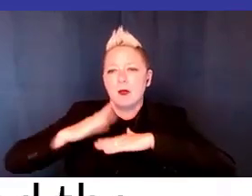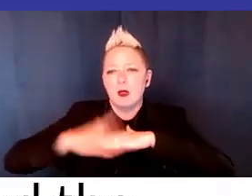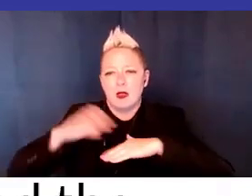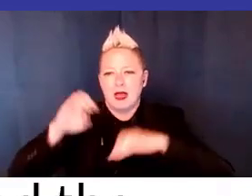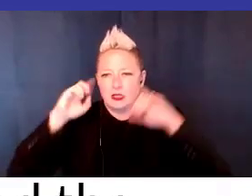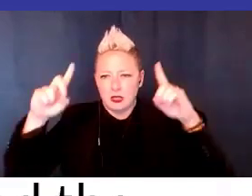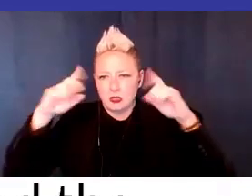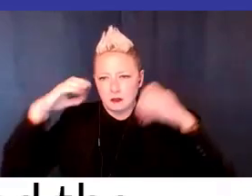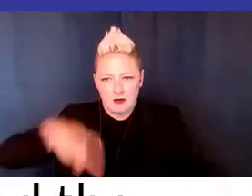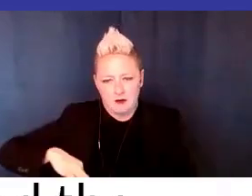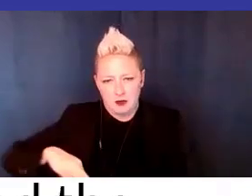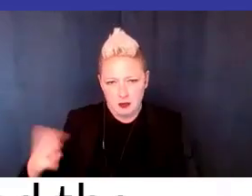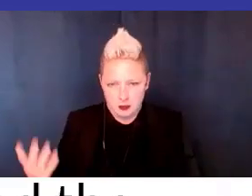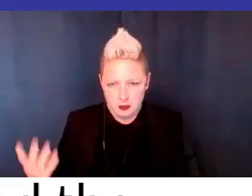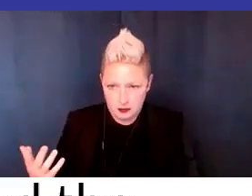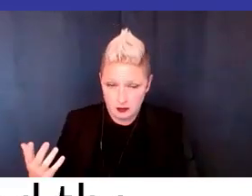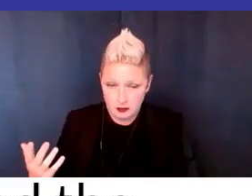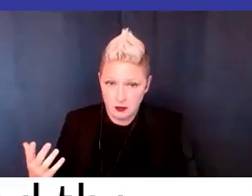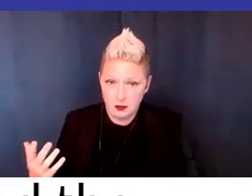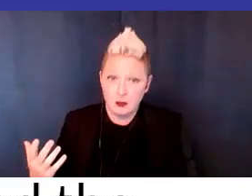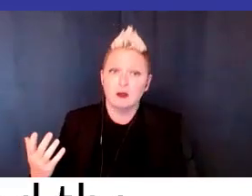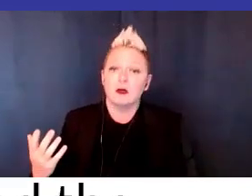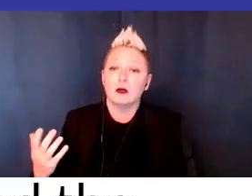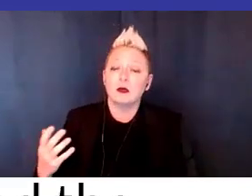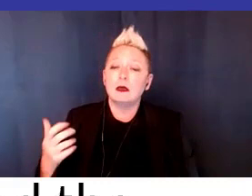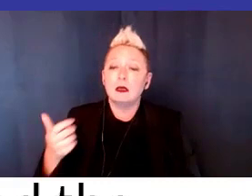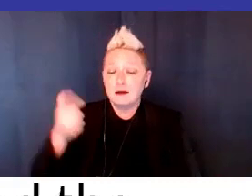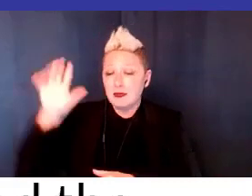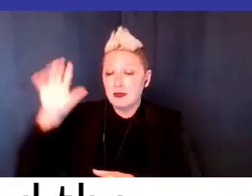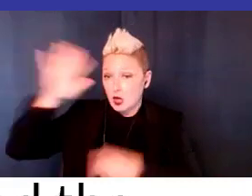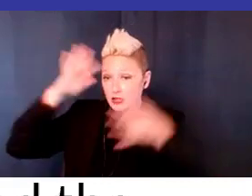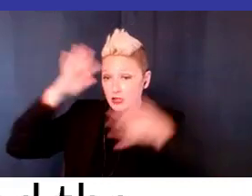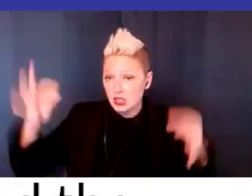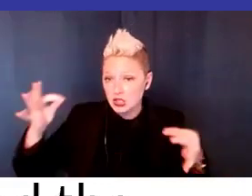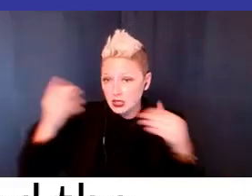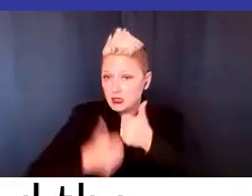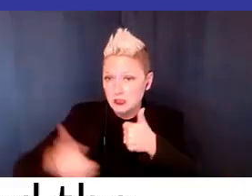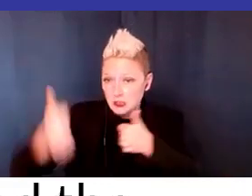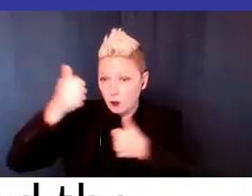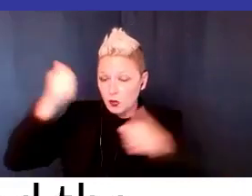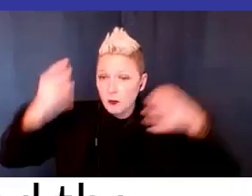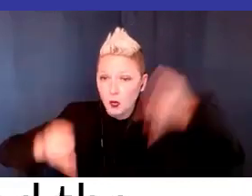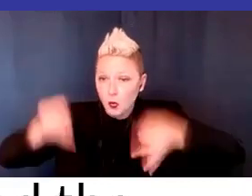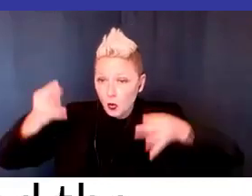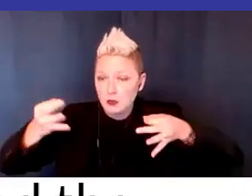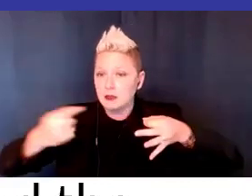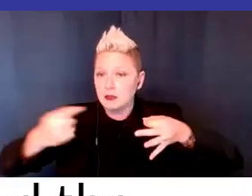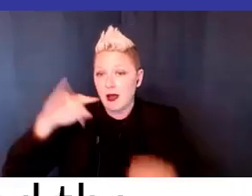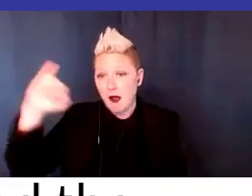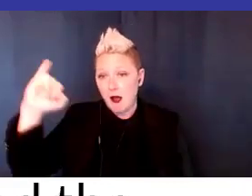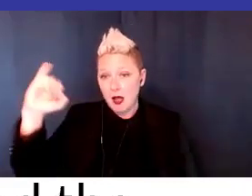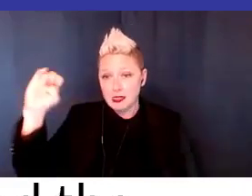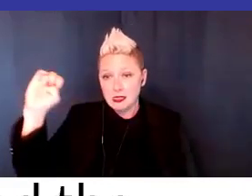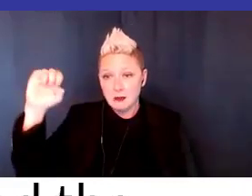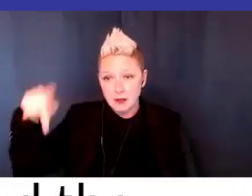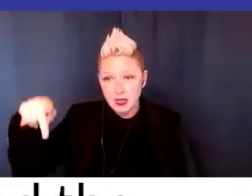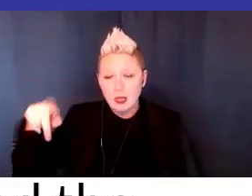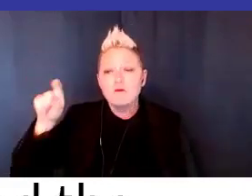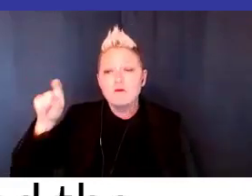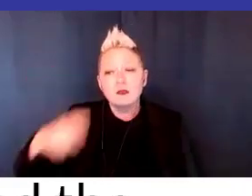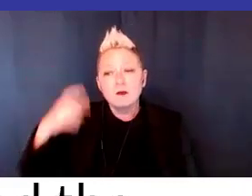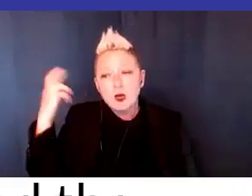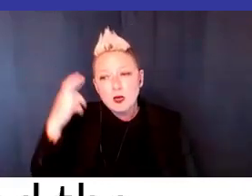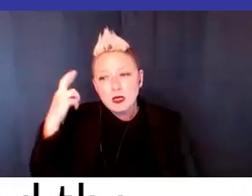benefit. In its decision, the Supreme Court declared that an IEP must be reasonably